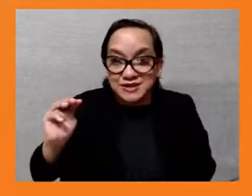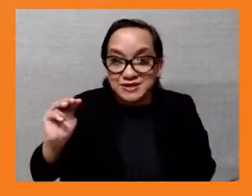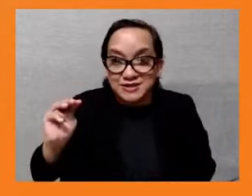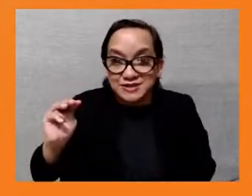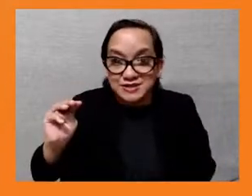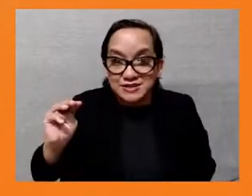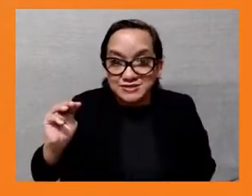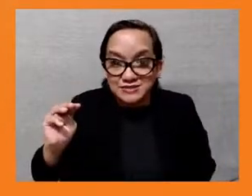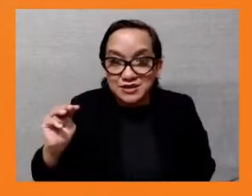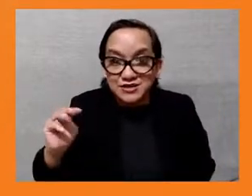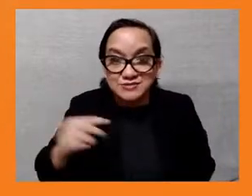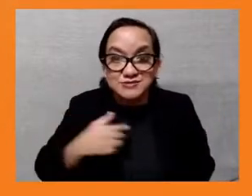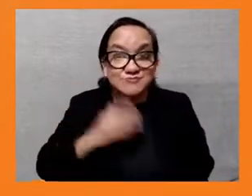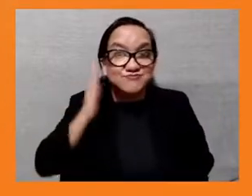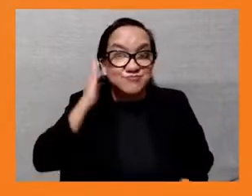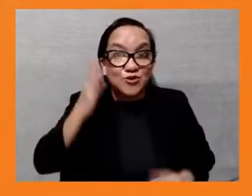quickly.